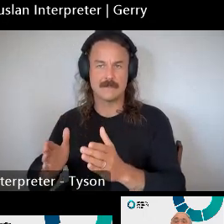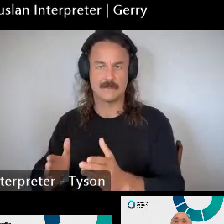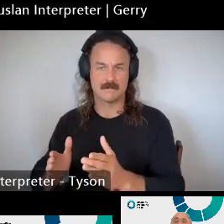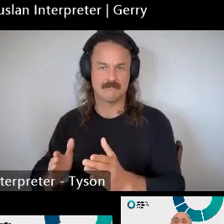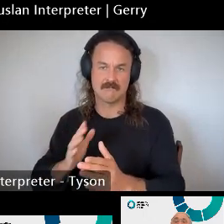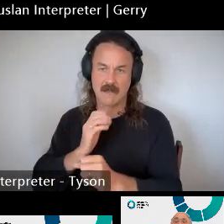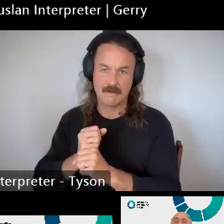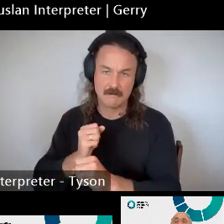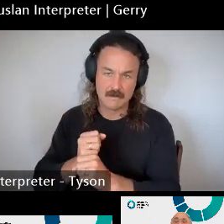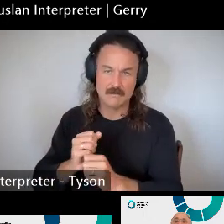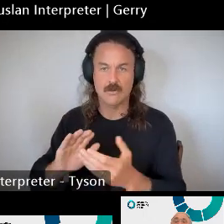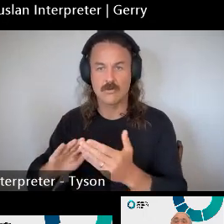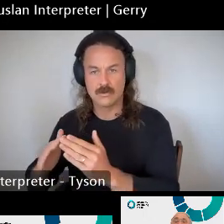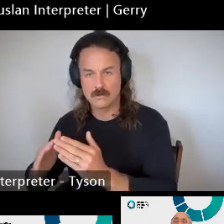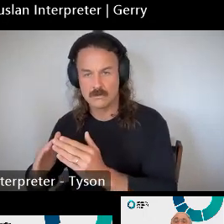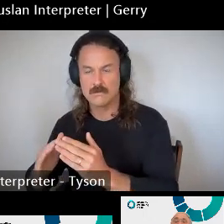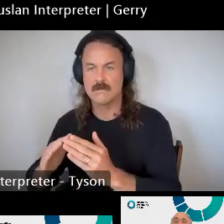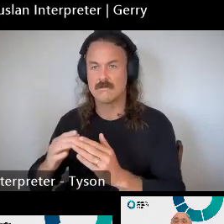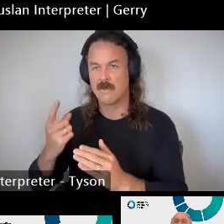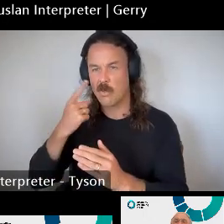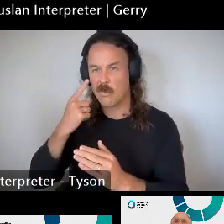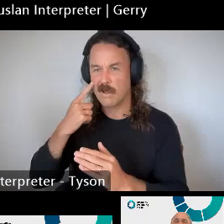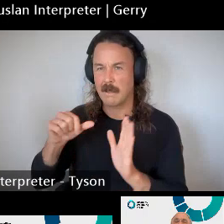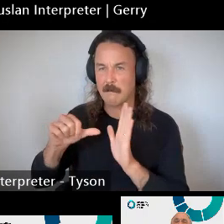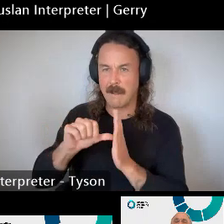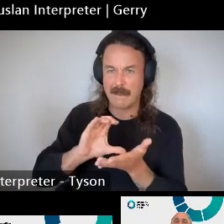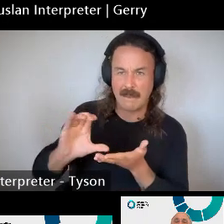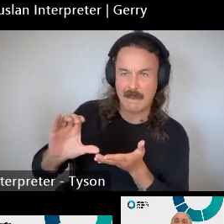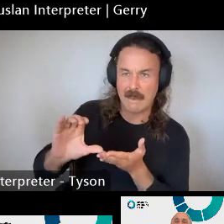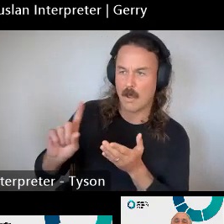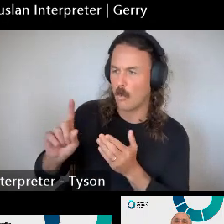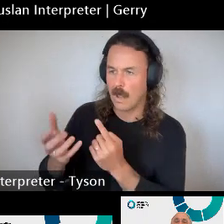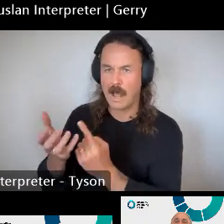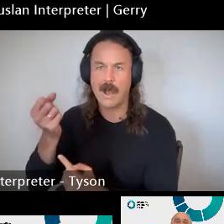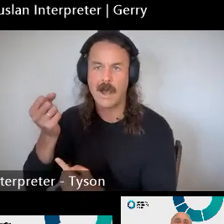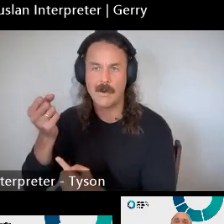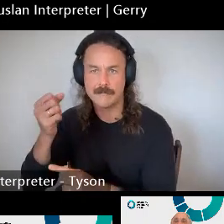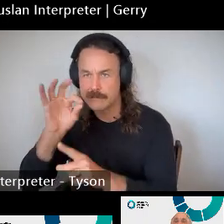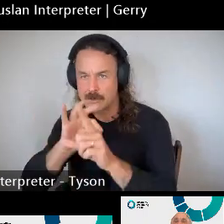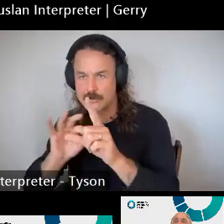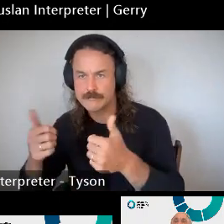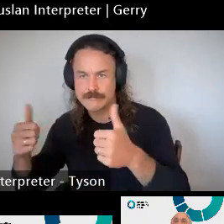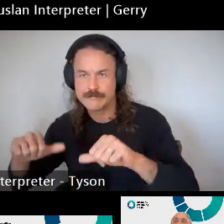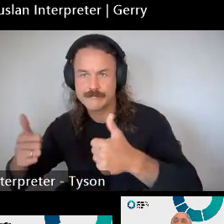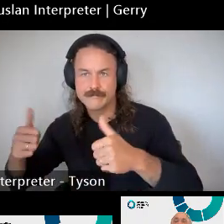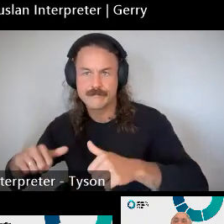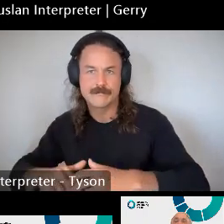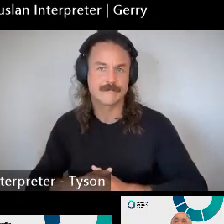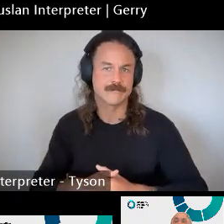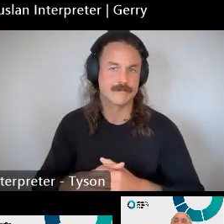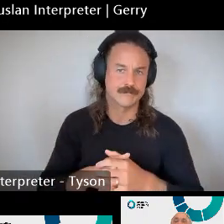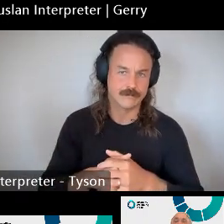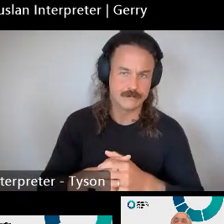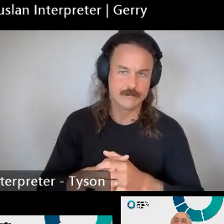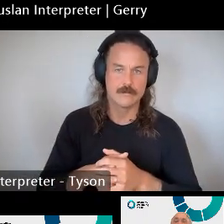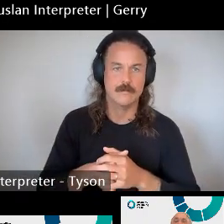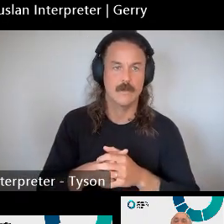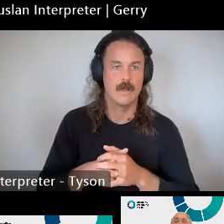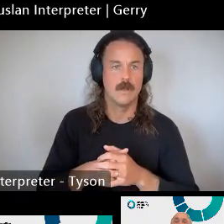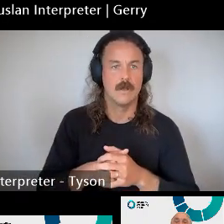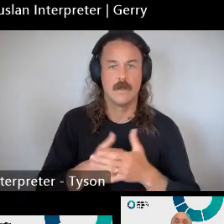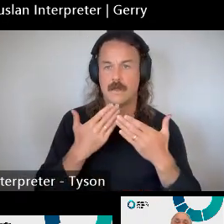delivered through the scheme. So I'll pass it over to you. Thanks, David. Thanks, Dennis. Yeah, as Dennis said, I am